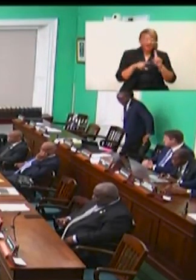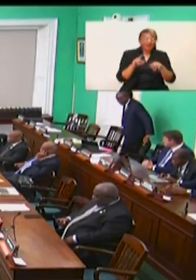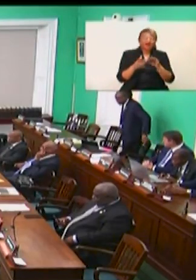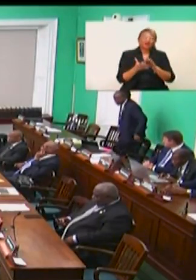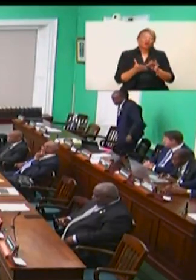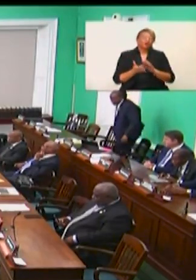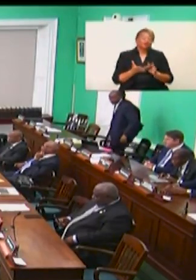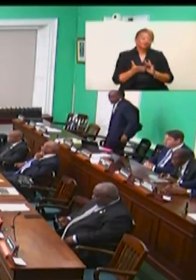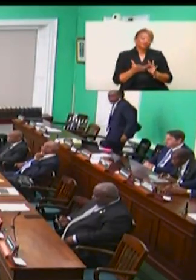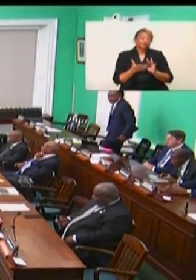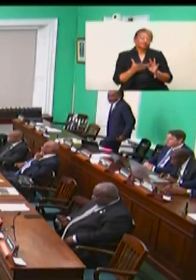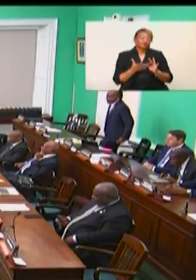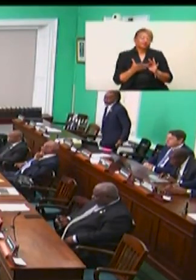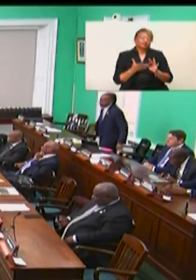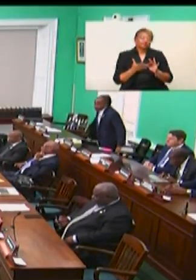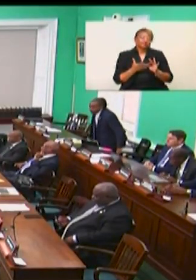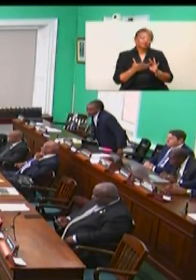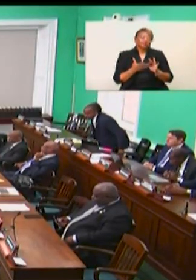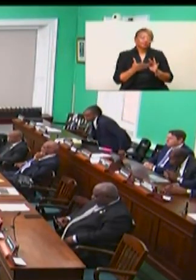count in the equation.